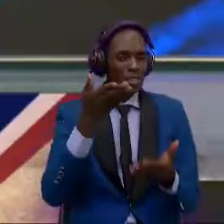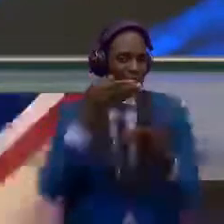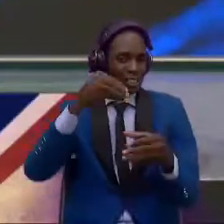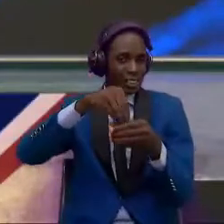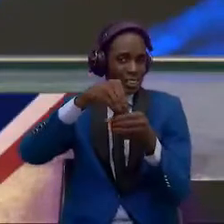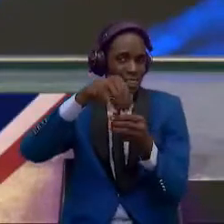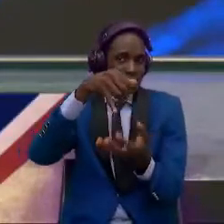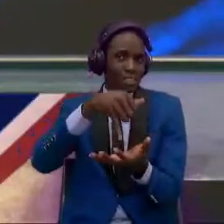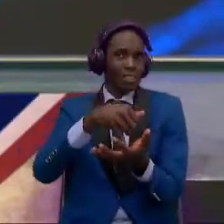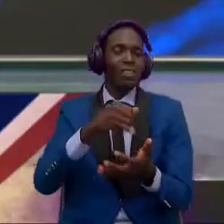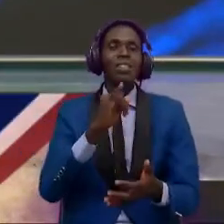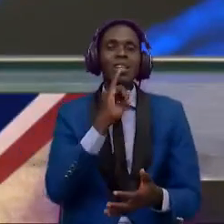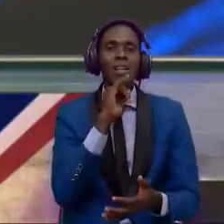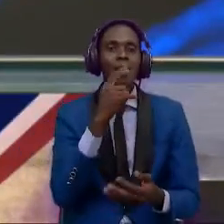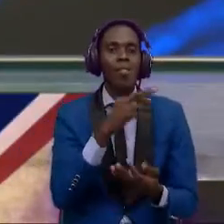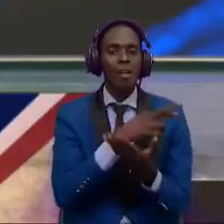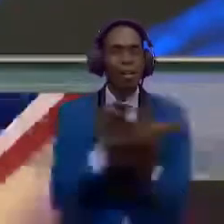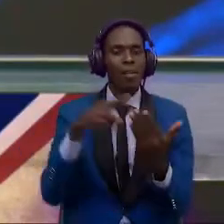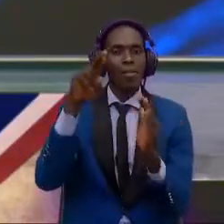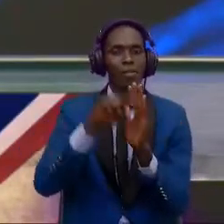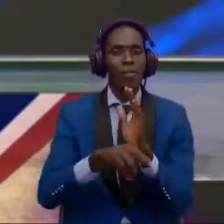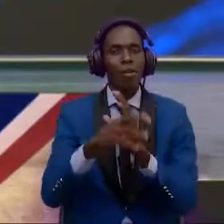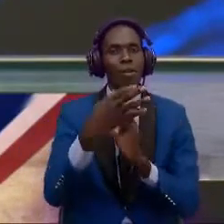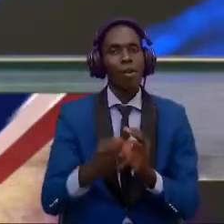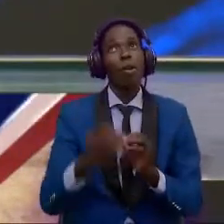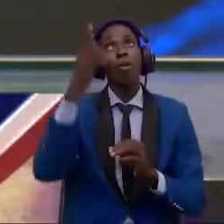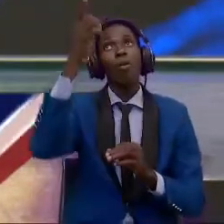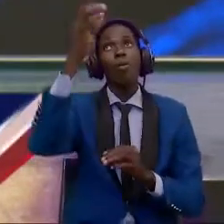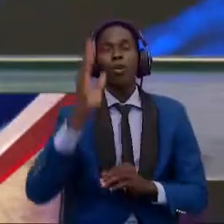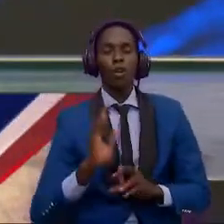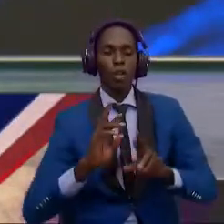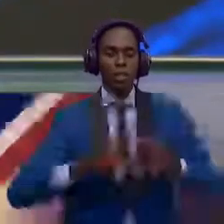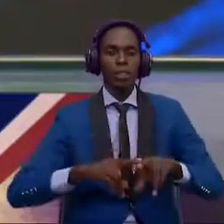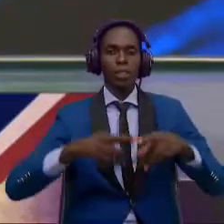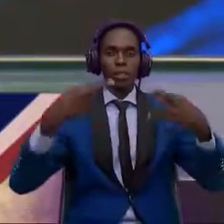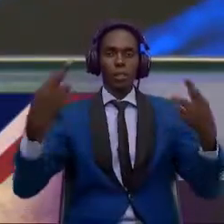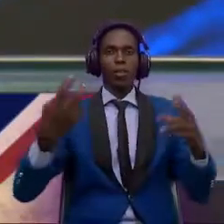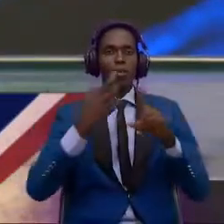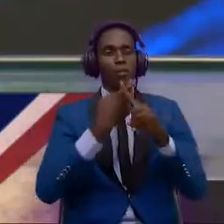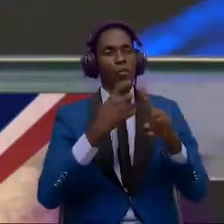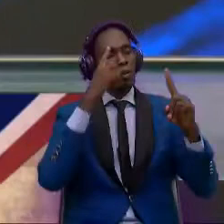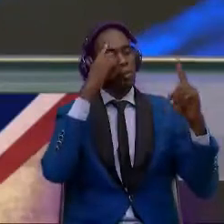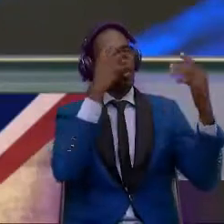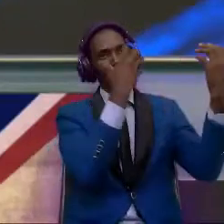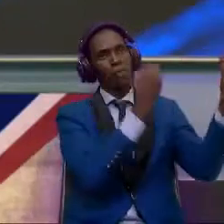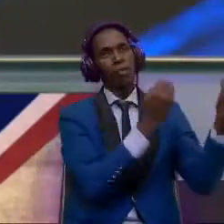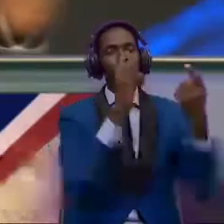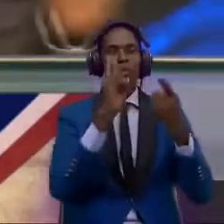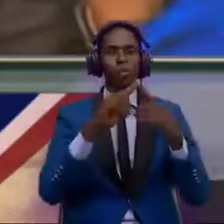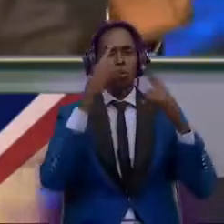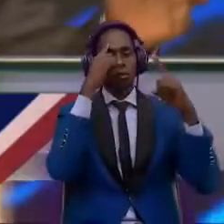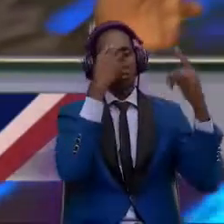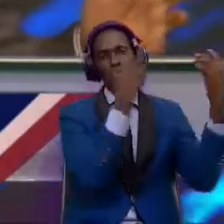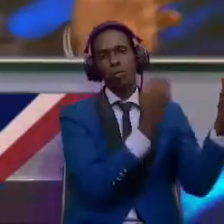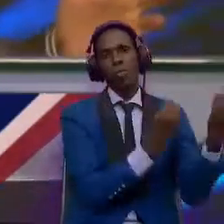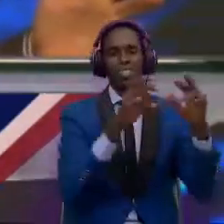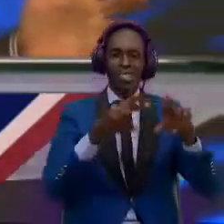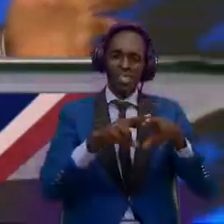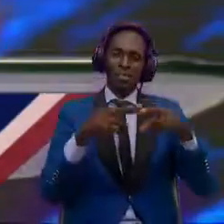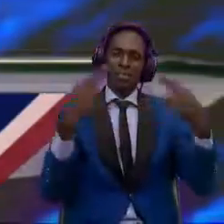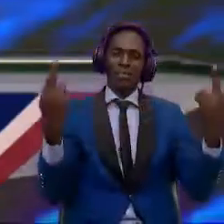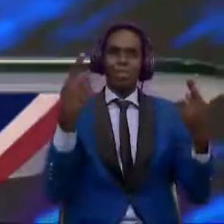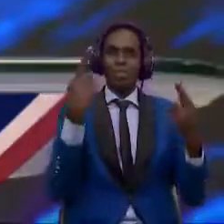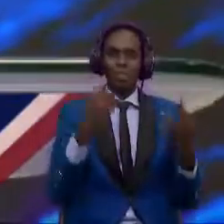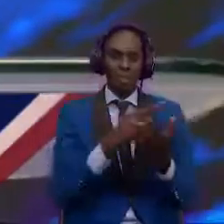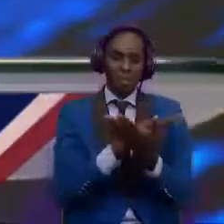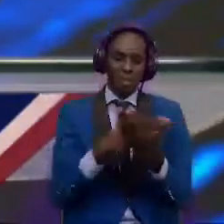is the righteousness of God revealed from faith to faith. Revealed, the righteousness of